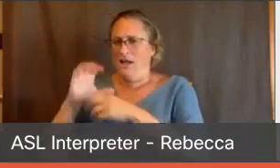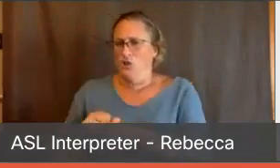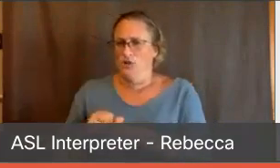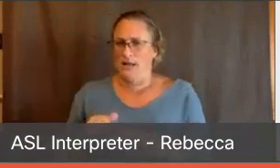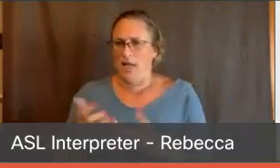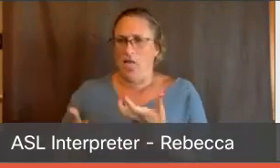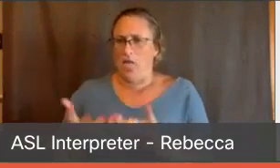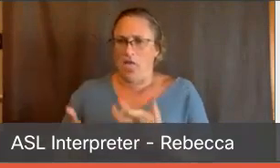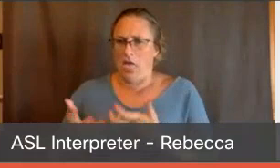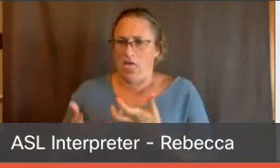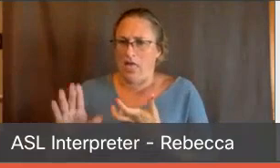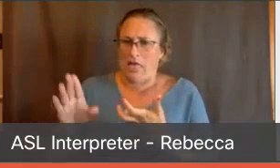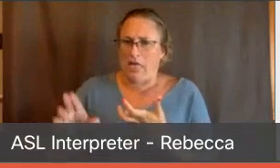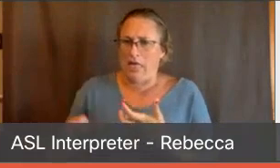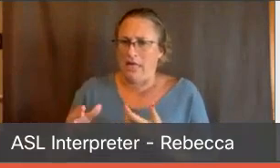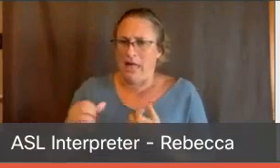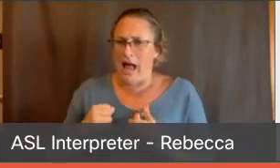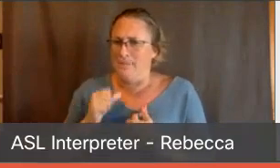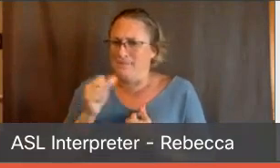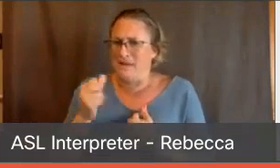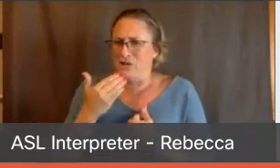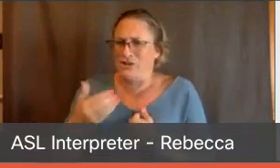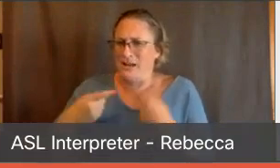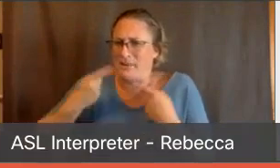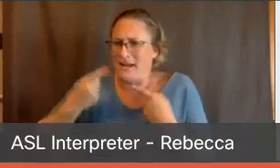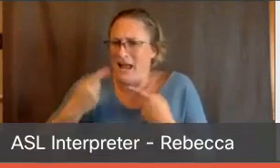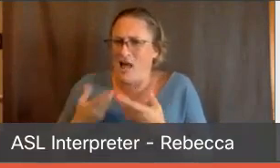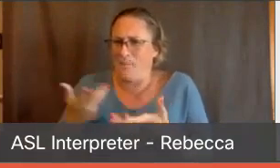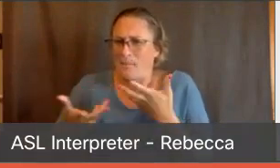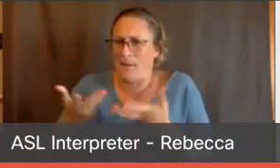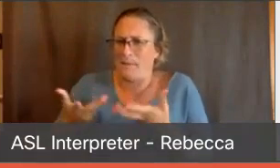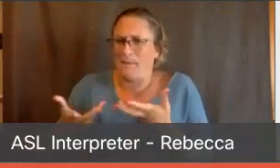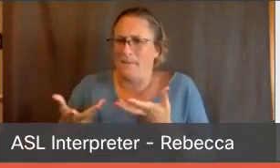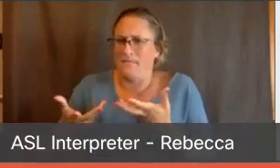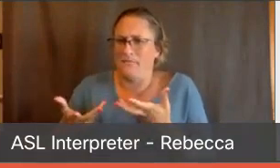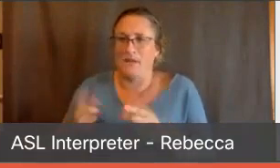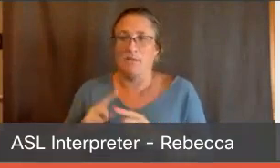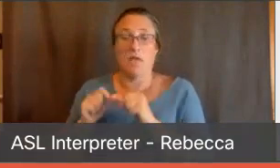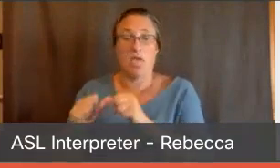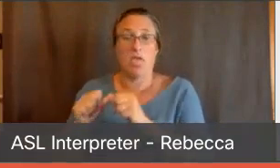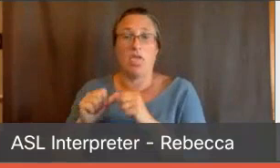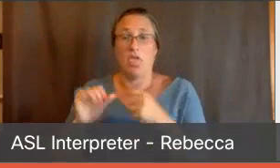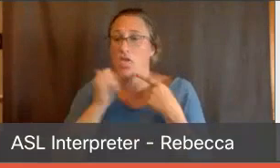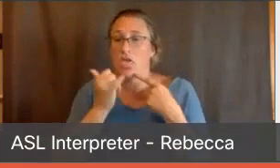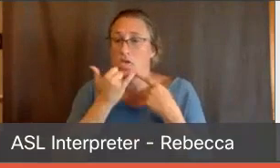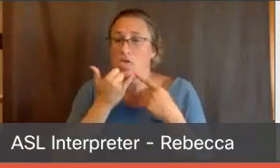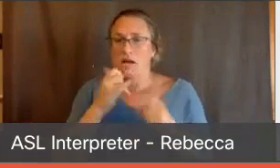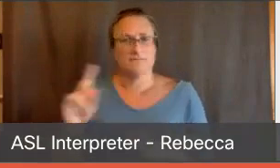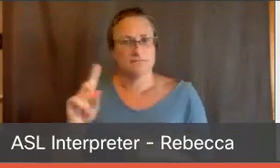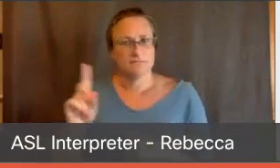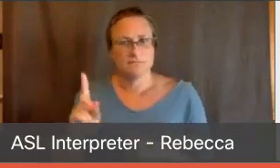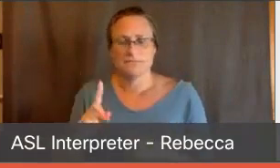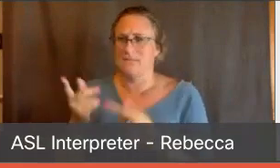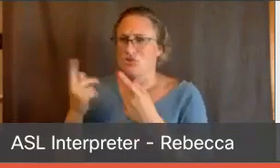to admit, like, I'm not good at saying this name. But to continue to use the name or practice and just keep